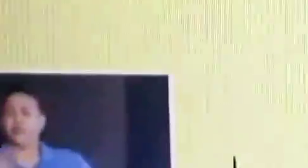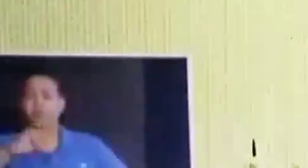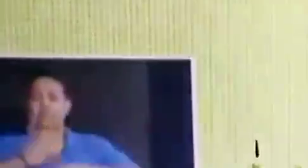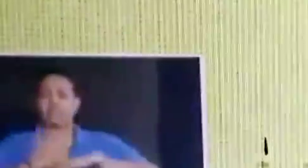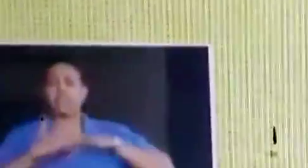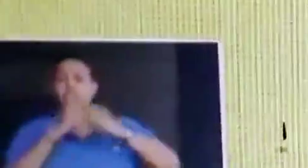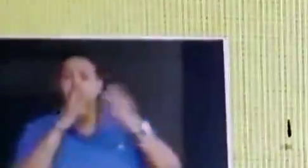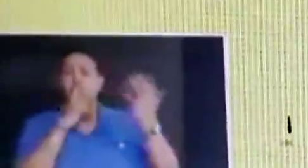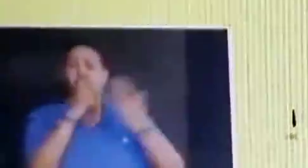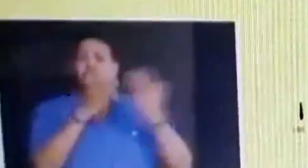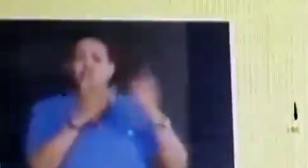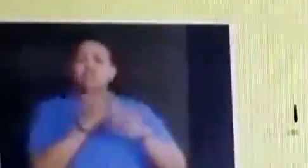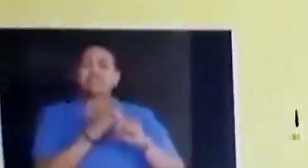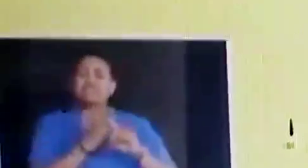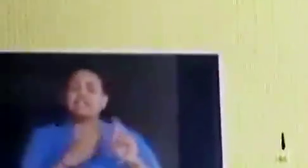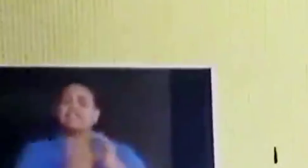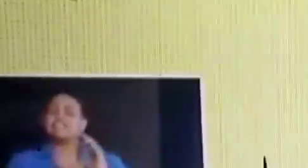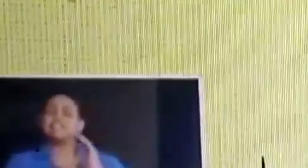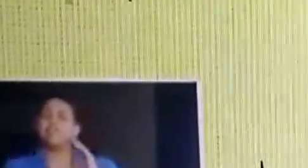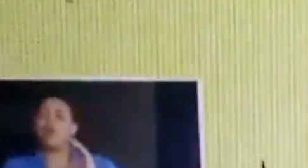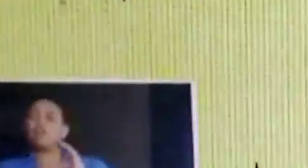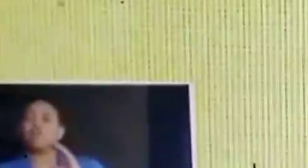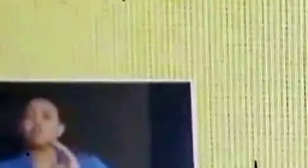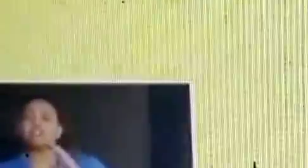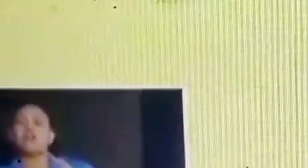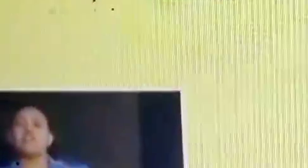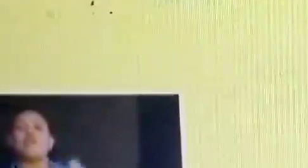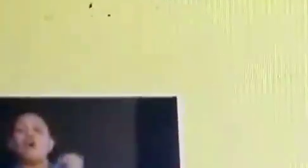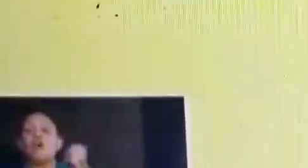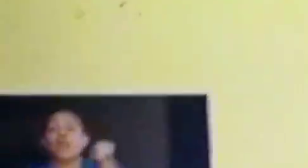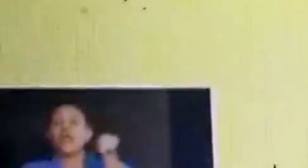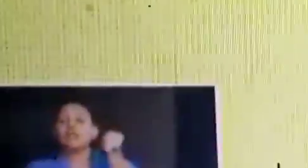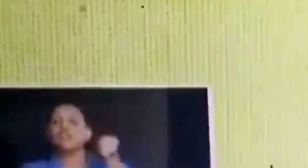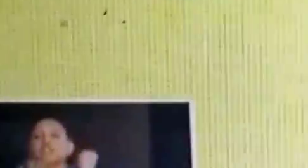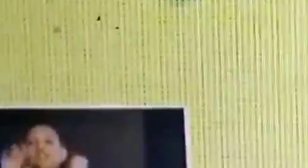served as symbolic representation of our national aspirations. Others